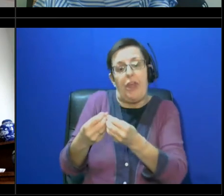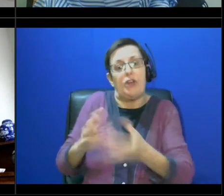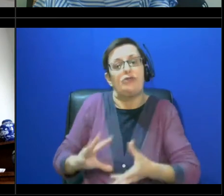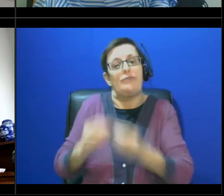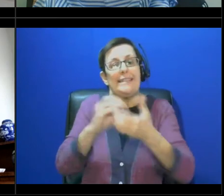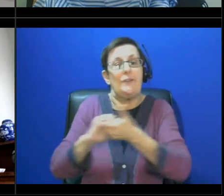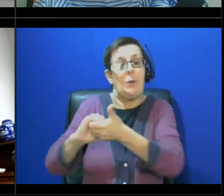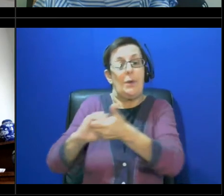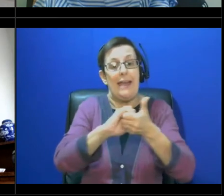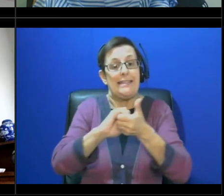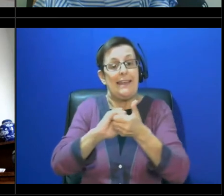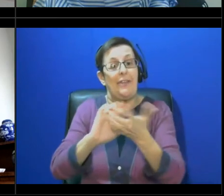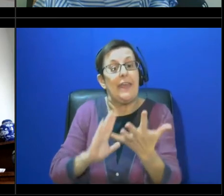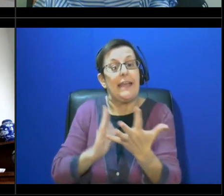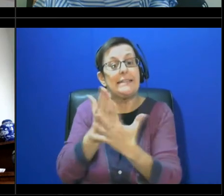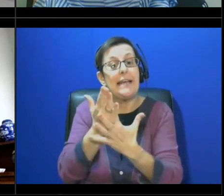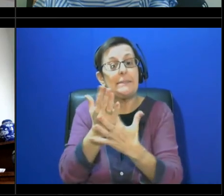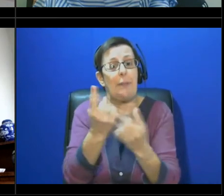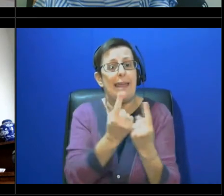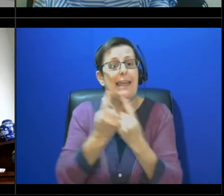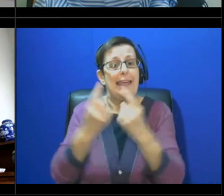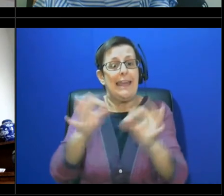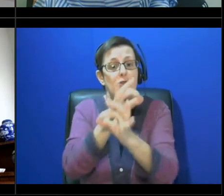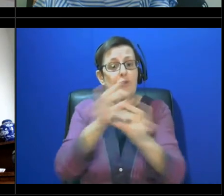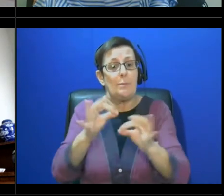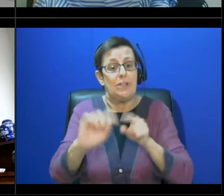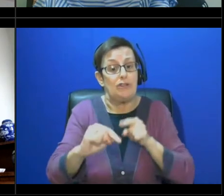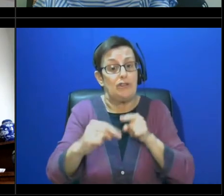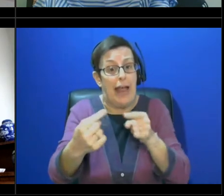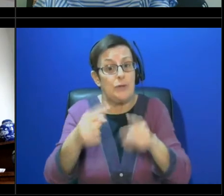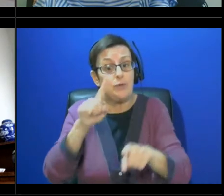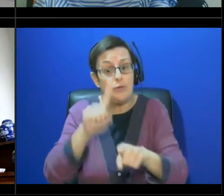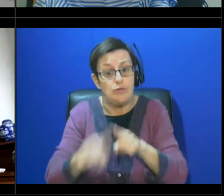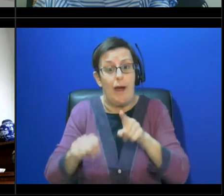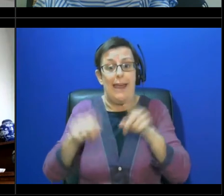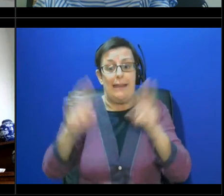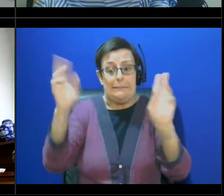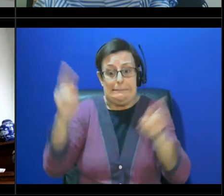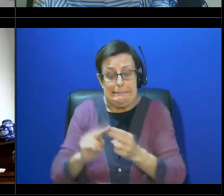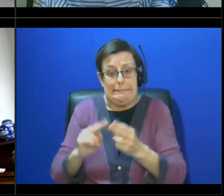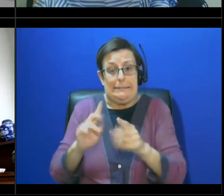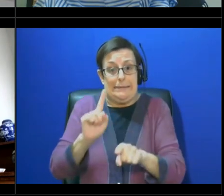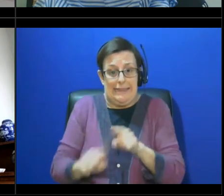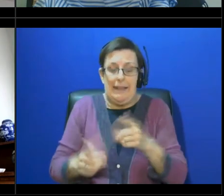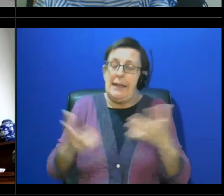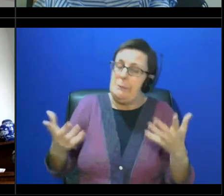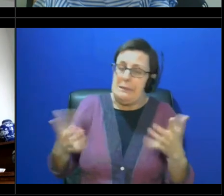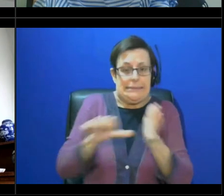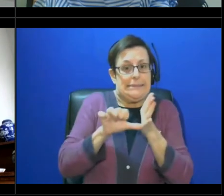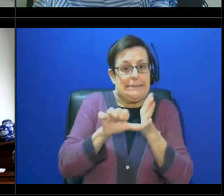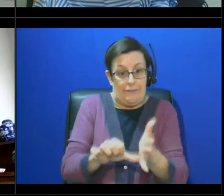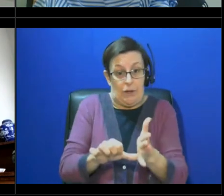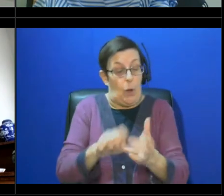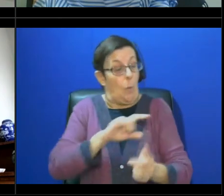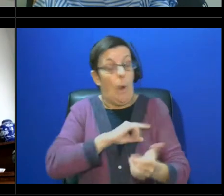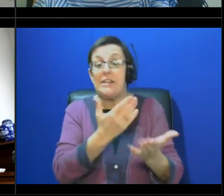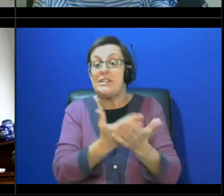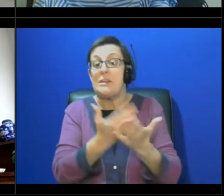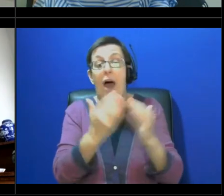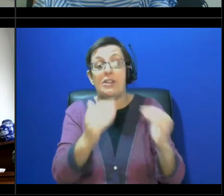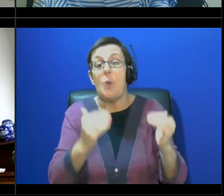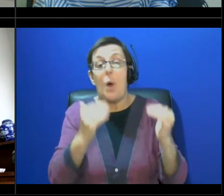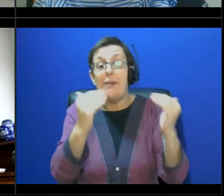Accessible Instruments Challenge at the moment to try and improve that position. And it's one of those chicken and egg things, because the demand isn't high, because people